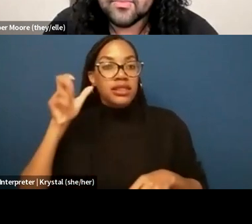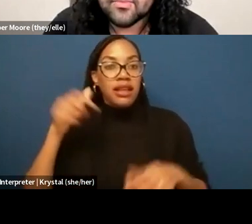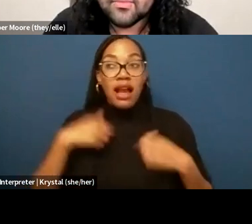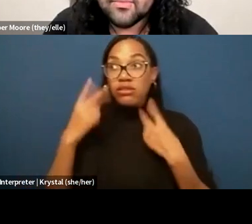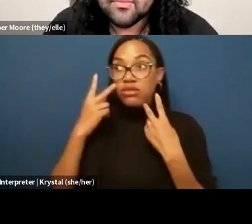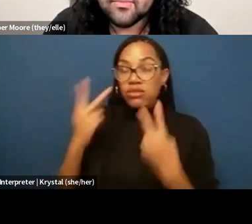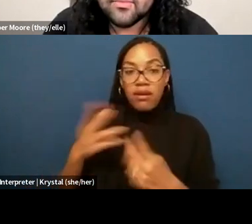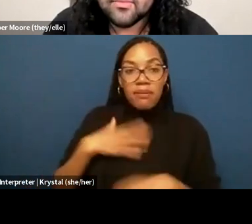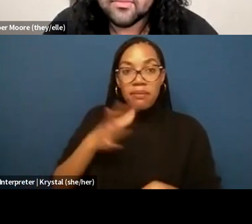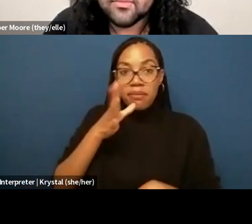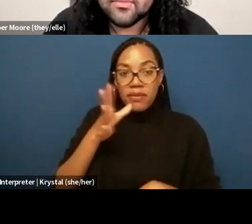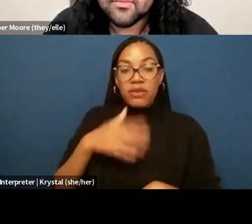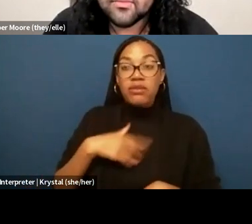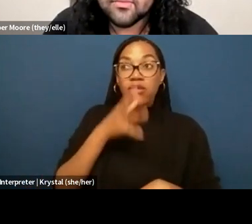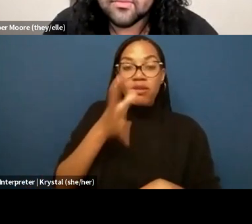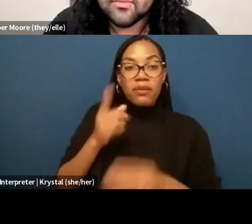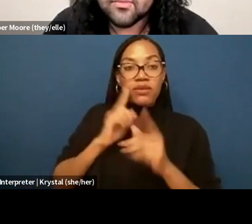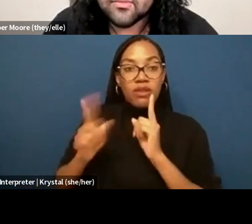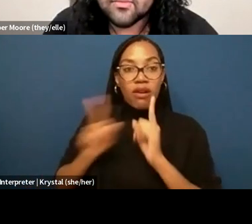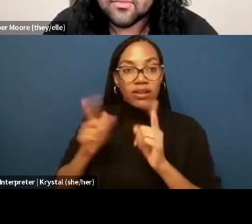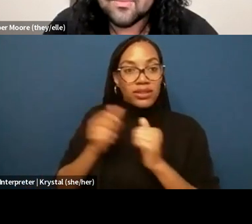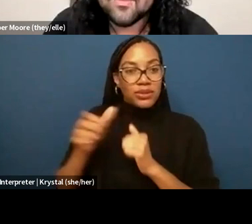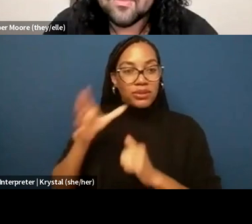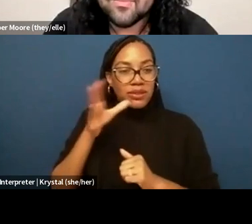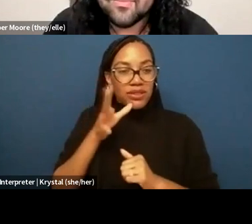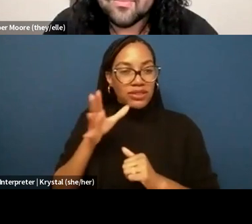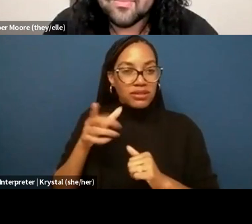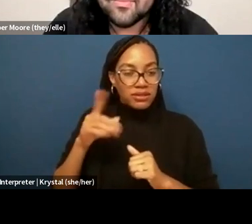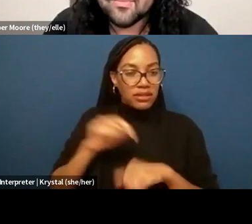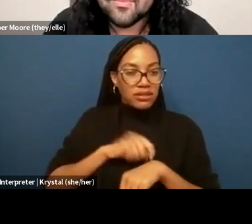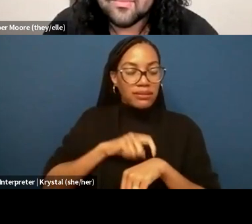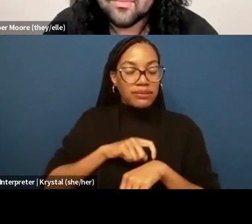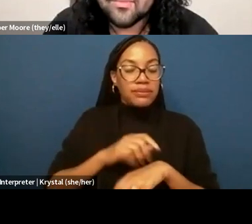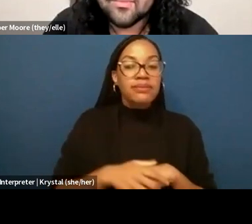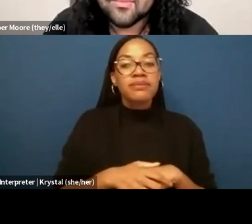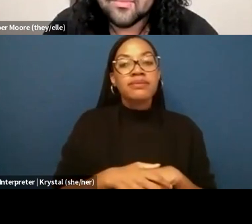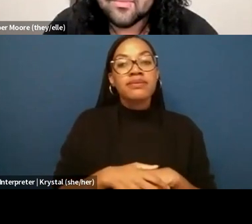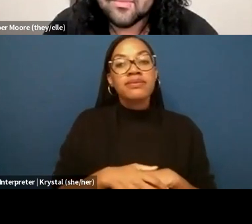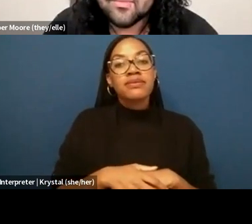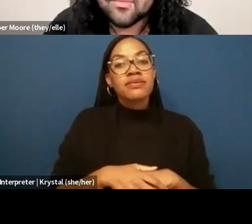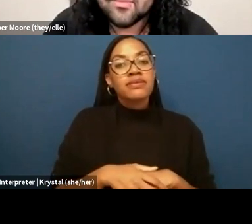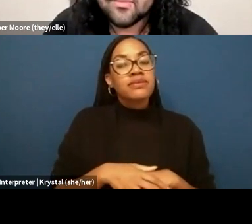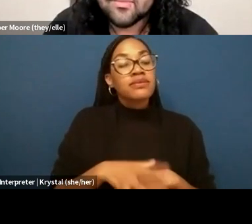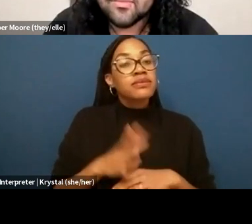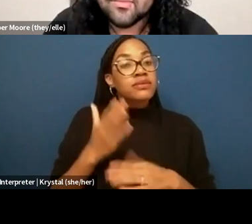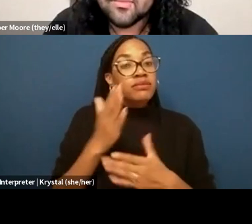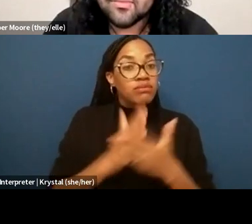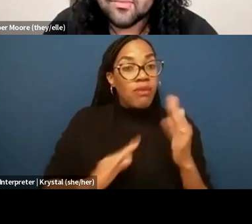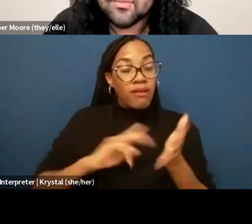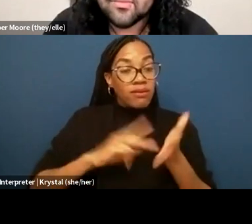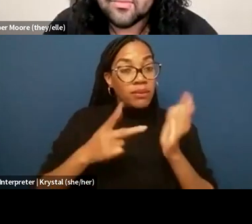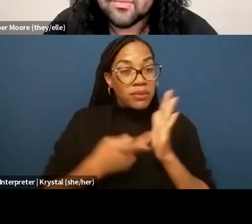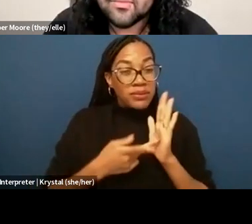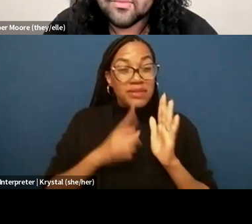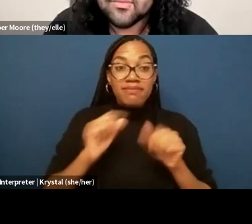my mother talking to us in that circle at that time. Part of the purpose of operating outside of the